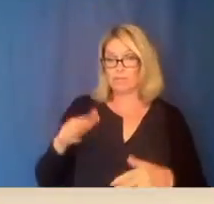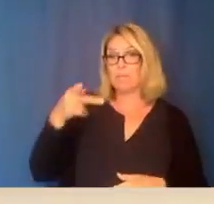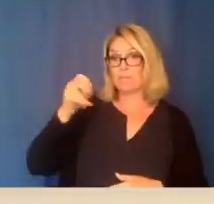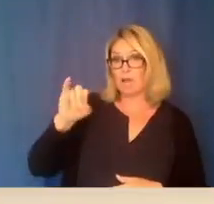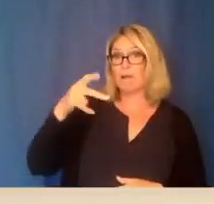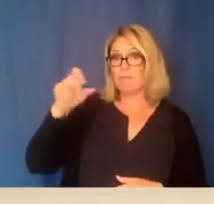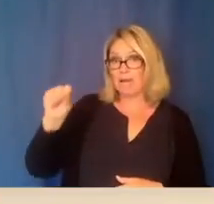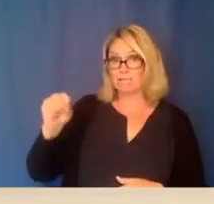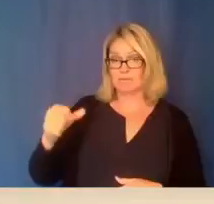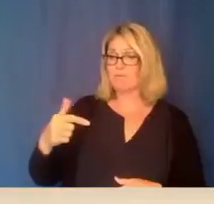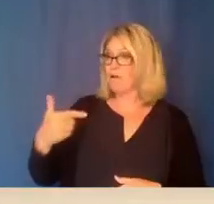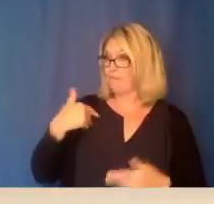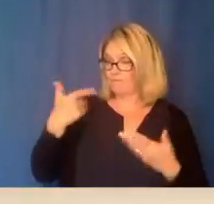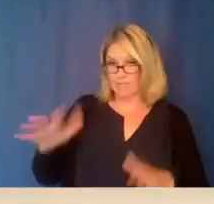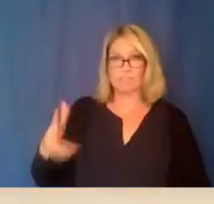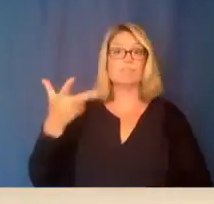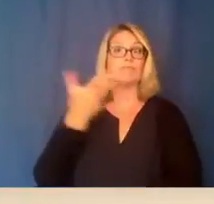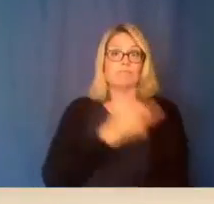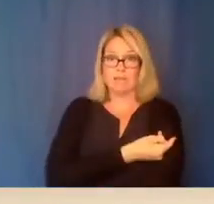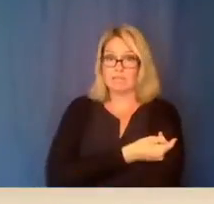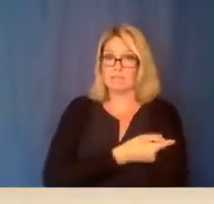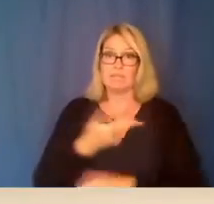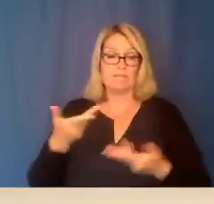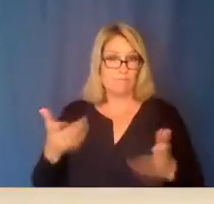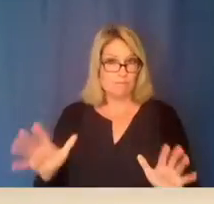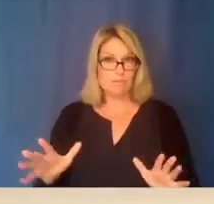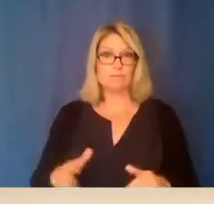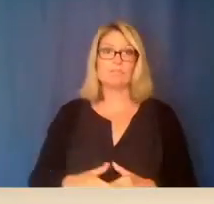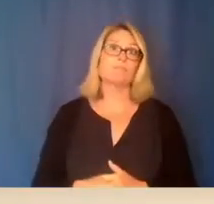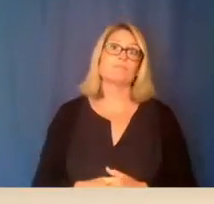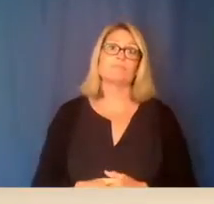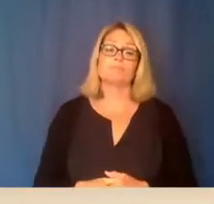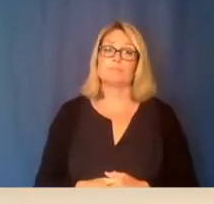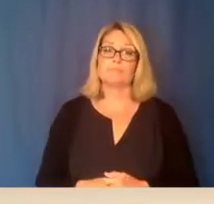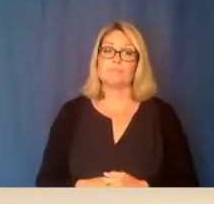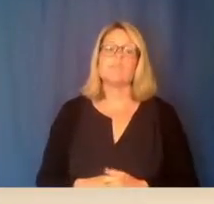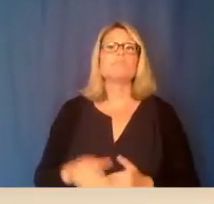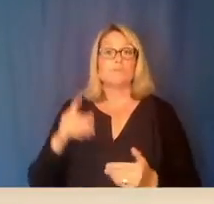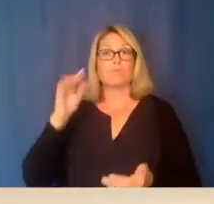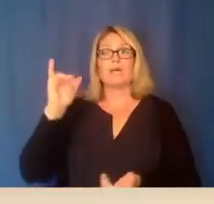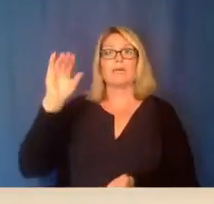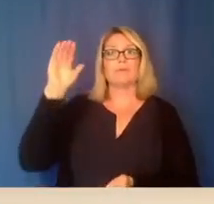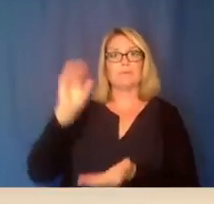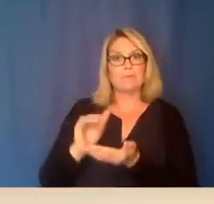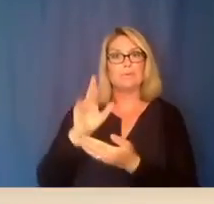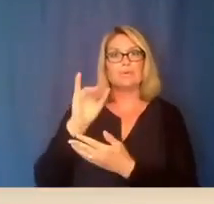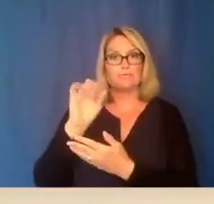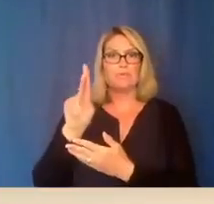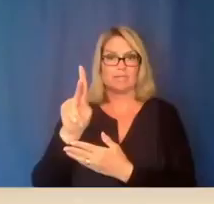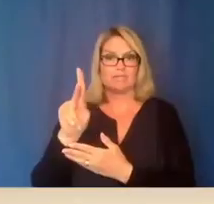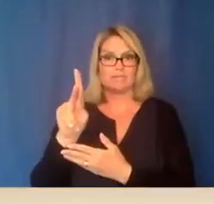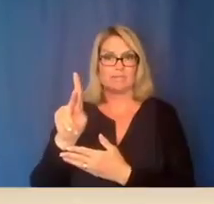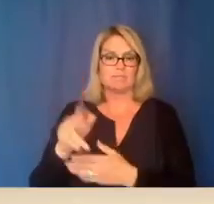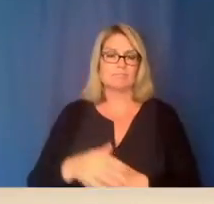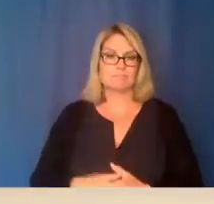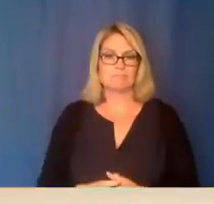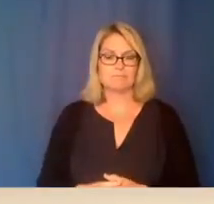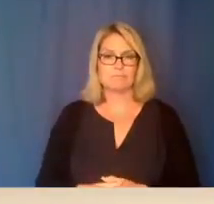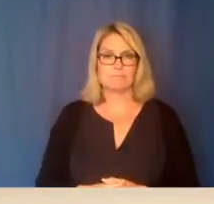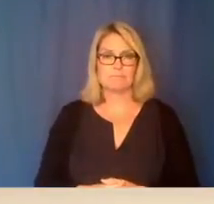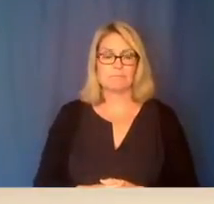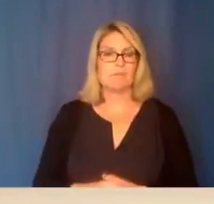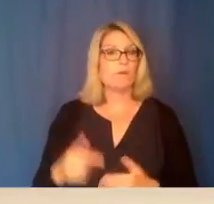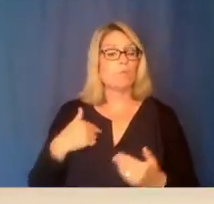vaccinated. We have, so that is already decreasing the risk. We have done testing